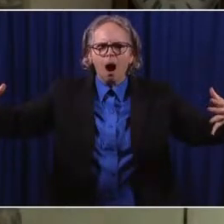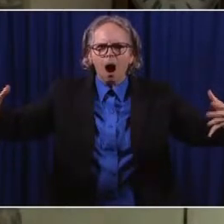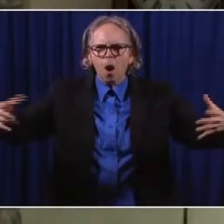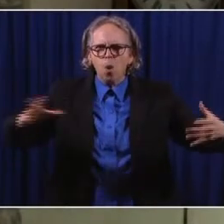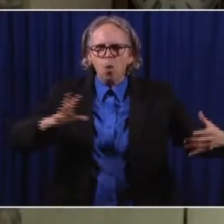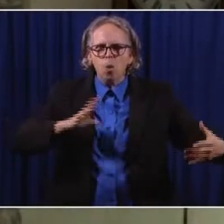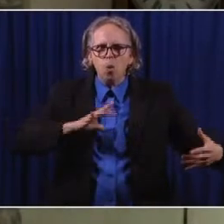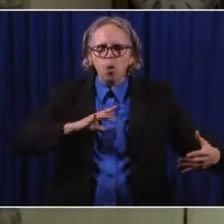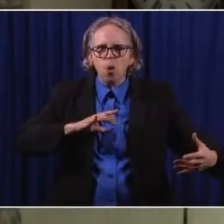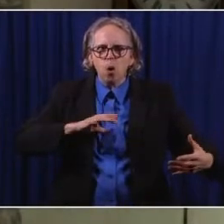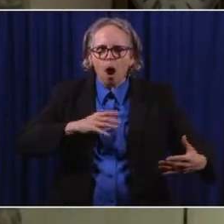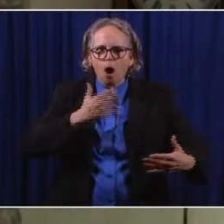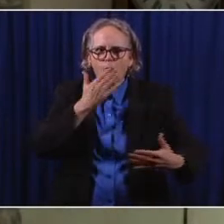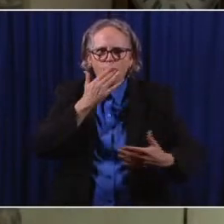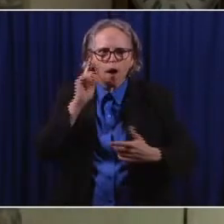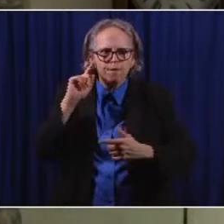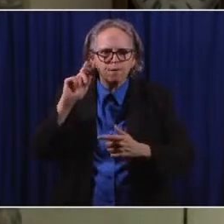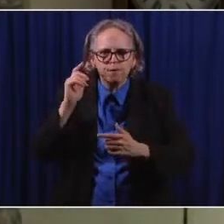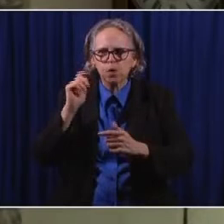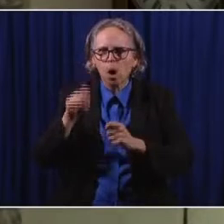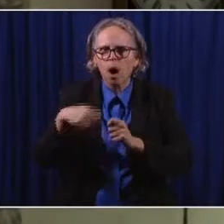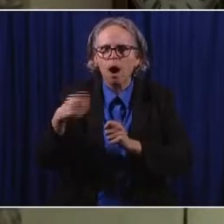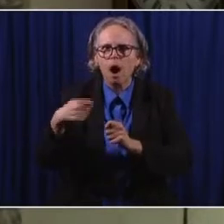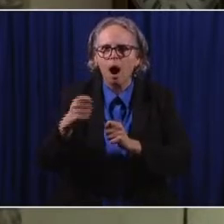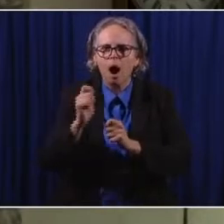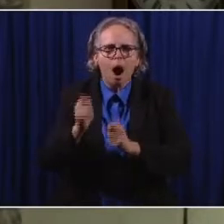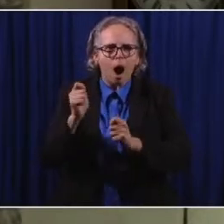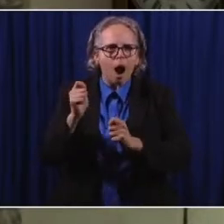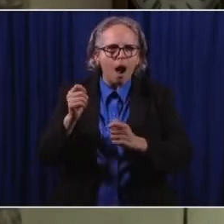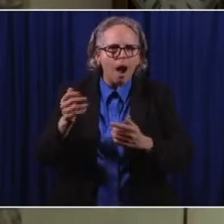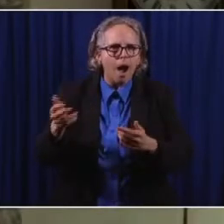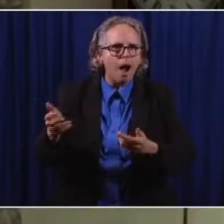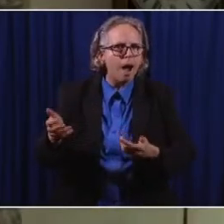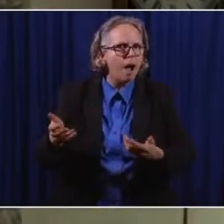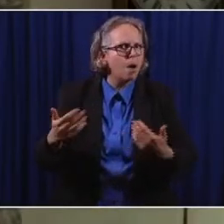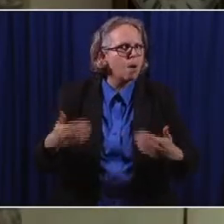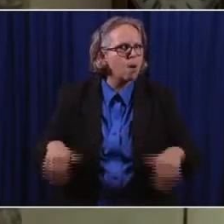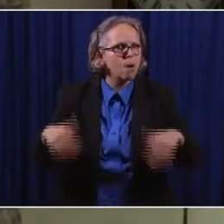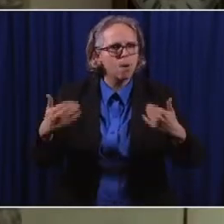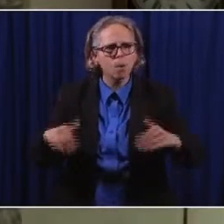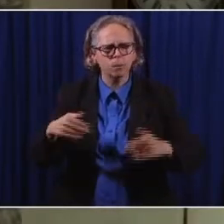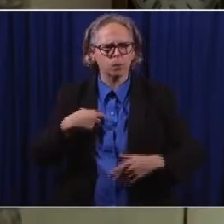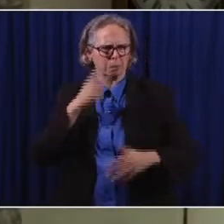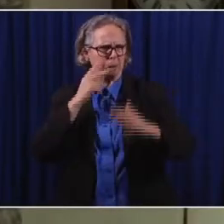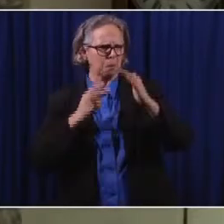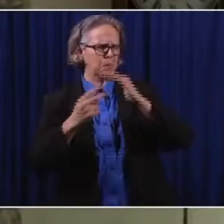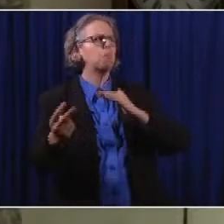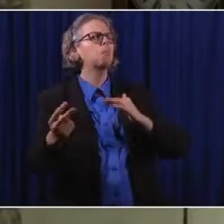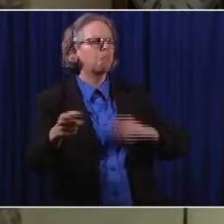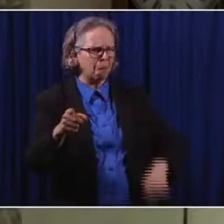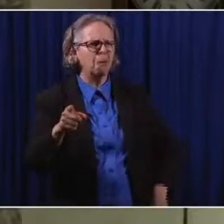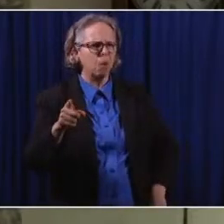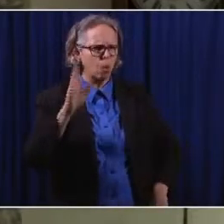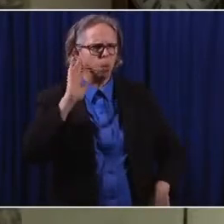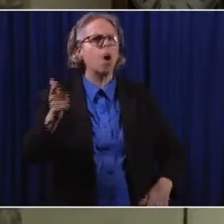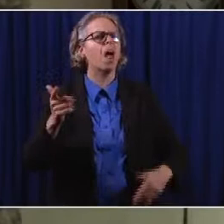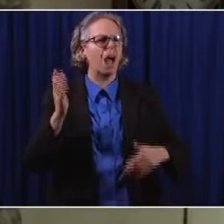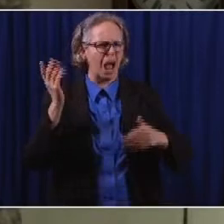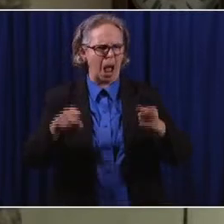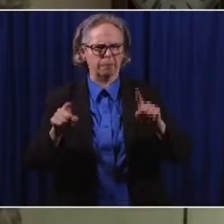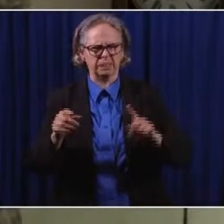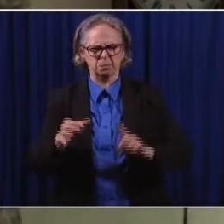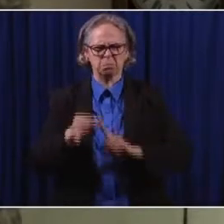Lake Erie and is following the trend of a projected historic high for walleye population in the western basin